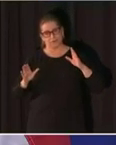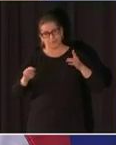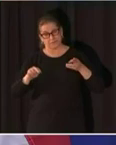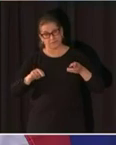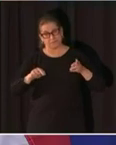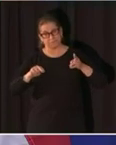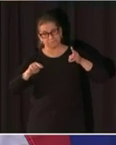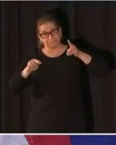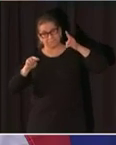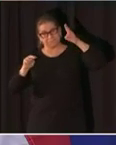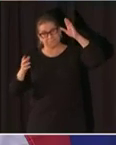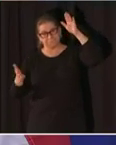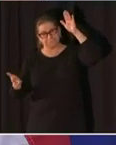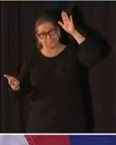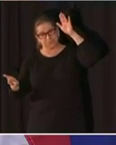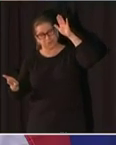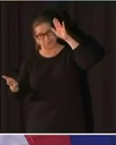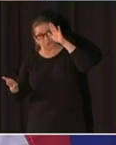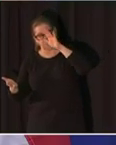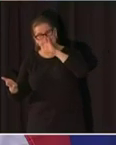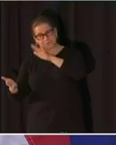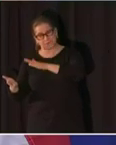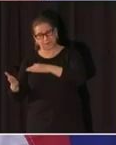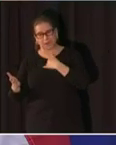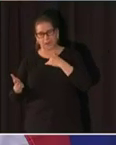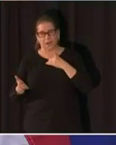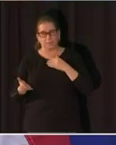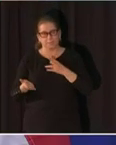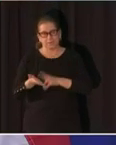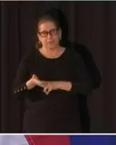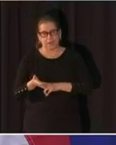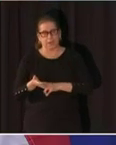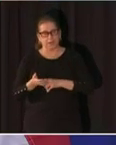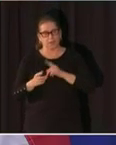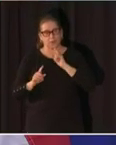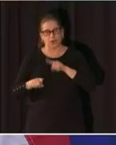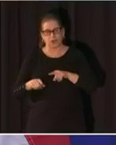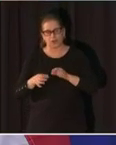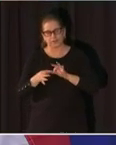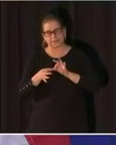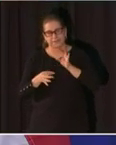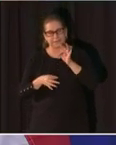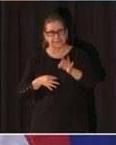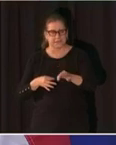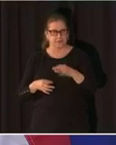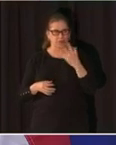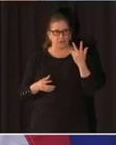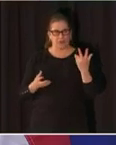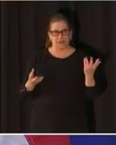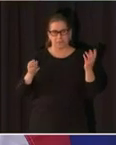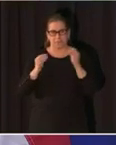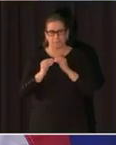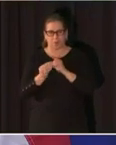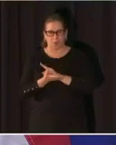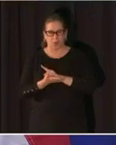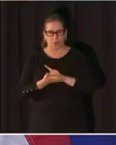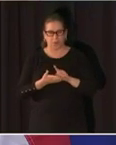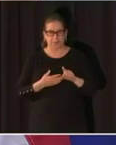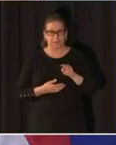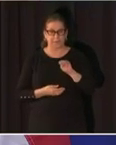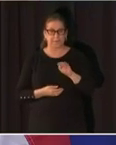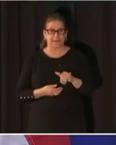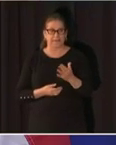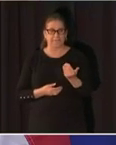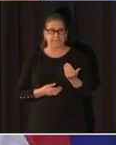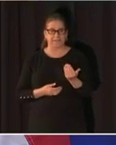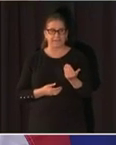sign, extending that by 3 weeks. And I look at that as a check-in point. I don't know that that means